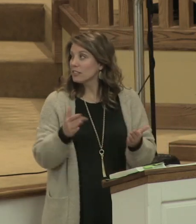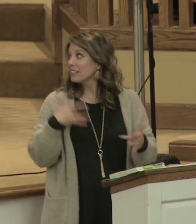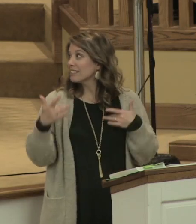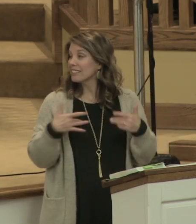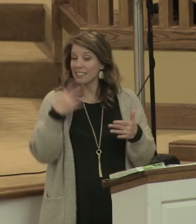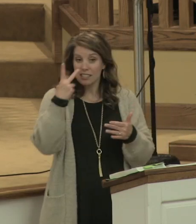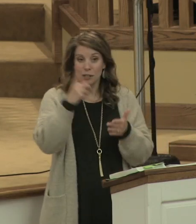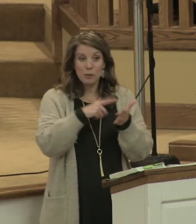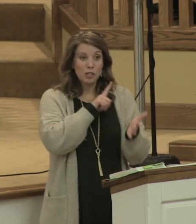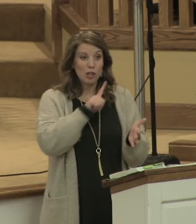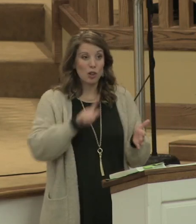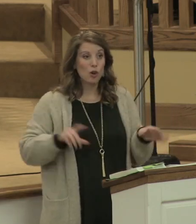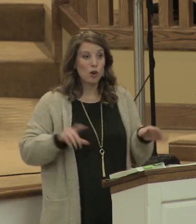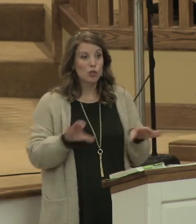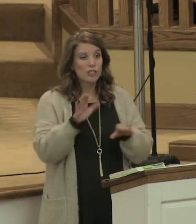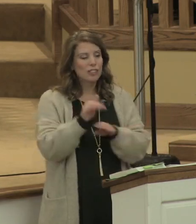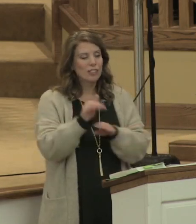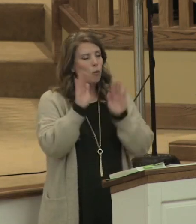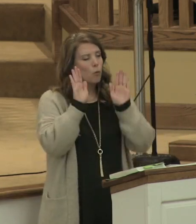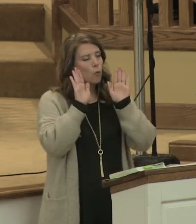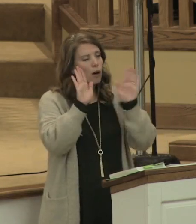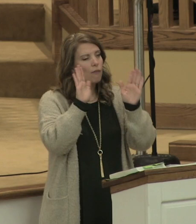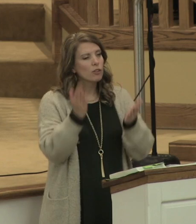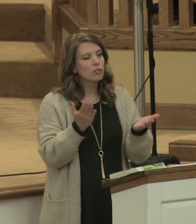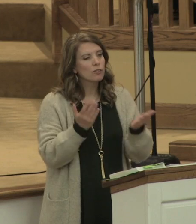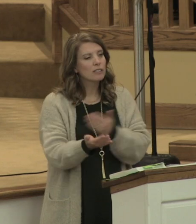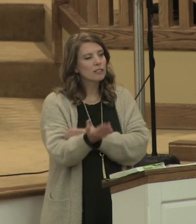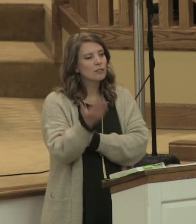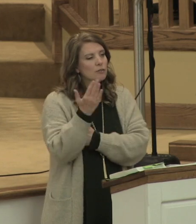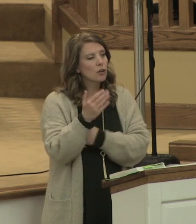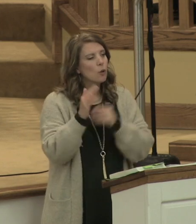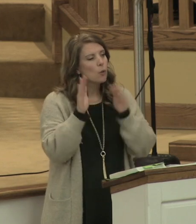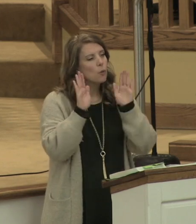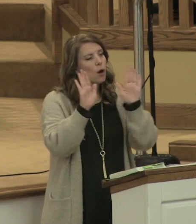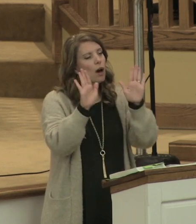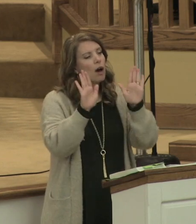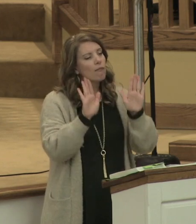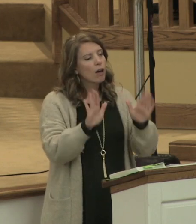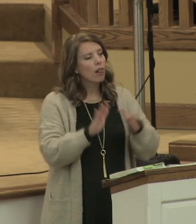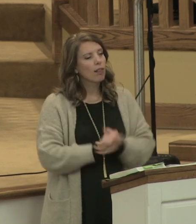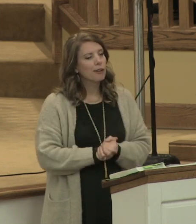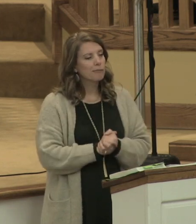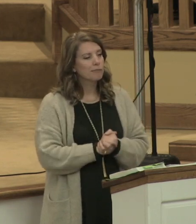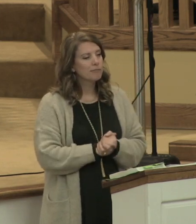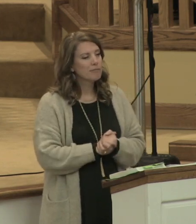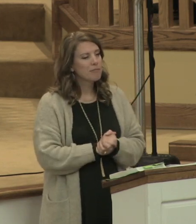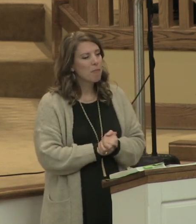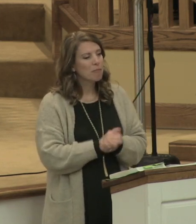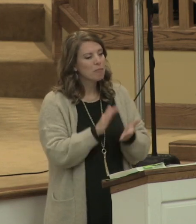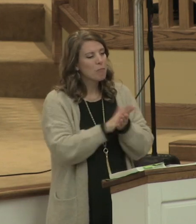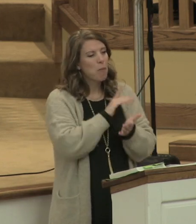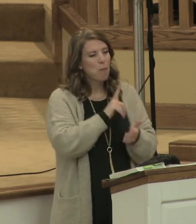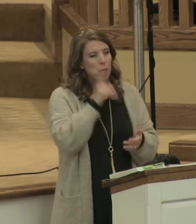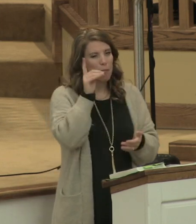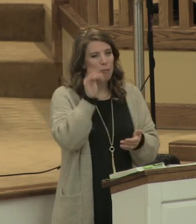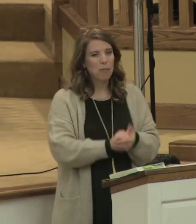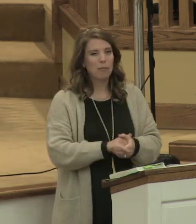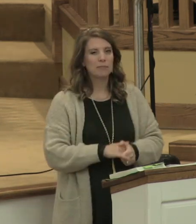see what the Lord's going to do tonight. It was a wonderful service this morning, wasn't it? Wonderful service. And so praise the Lord for